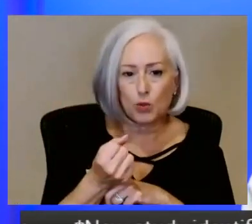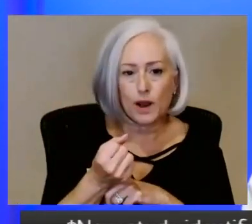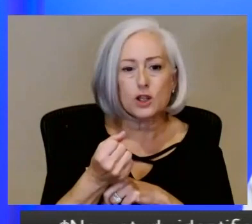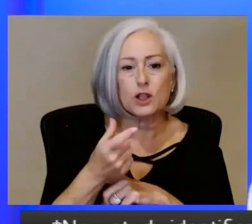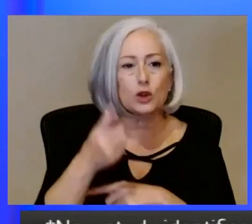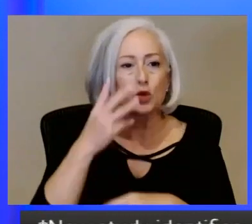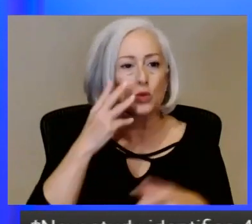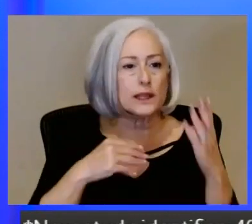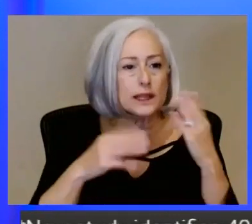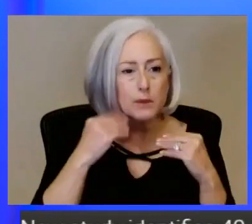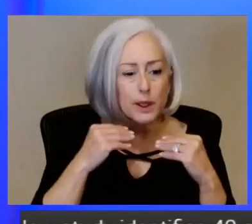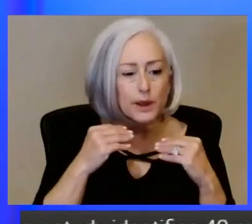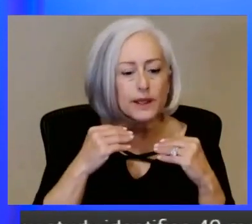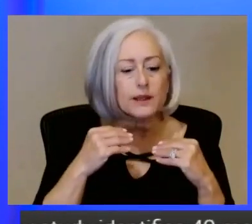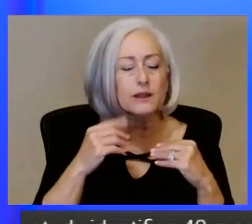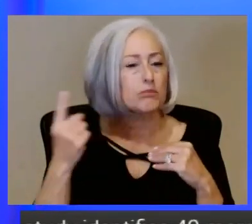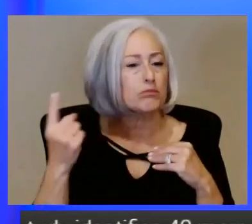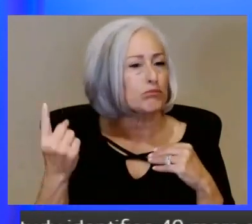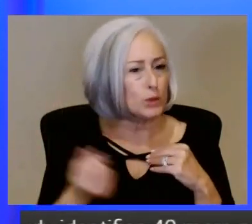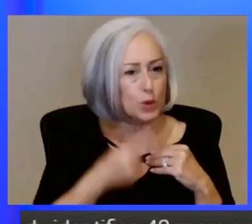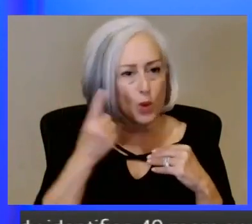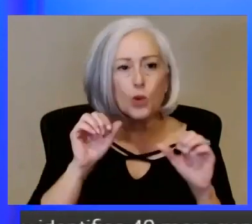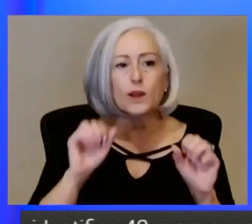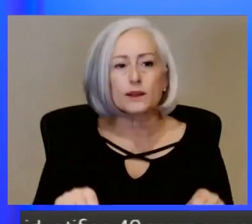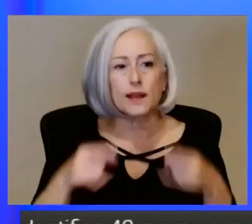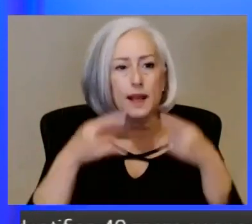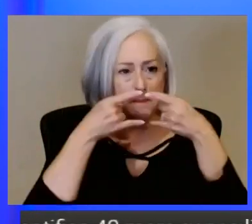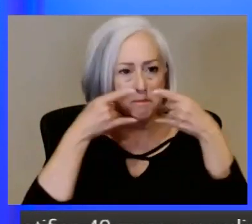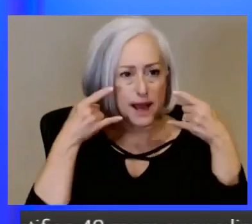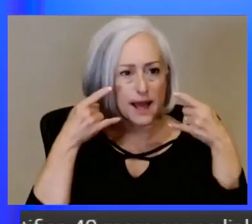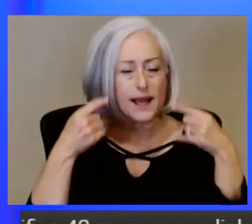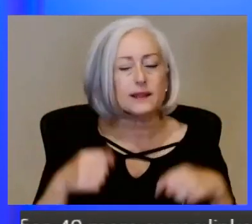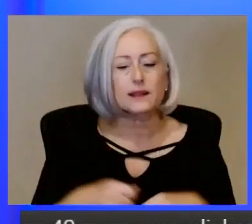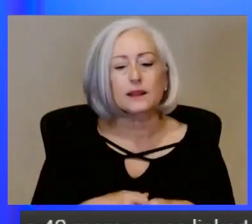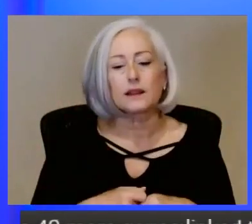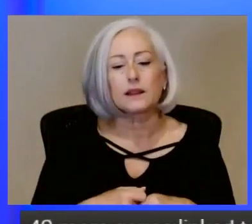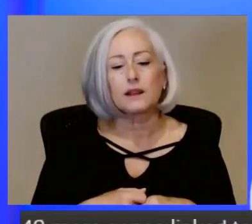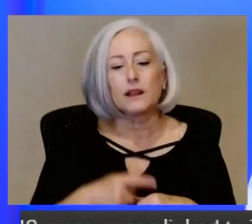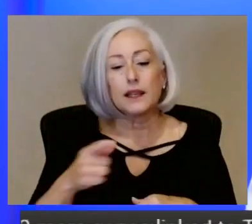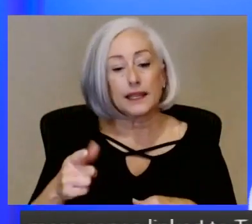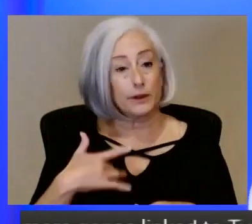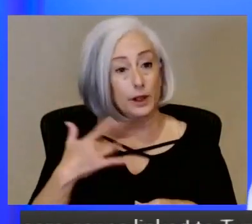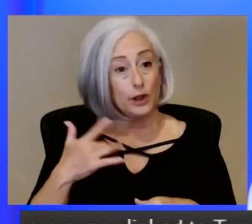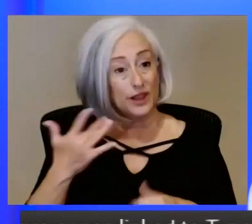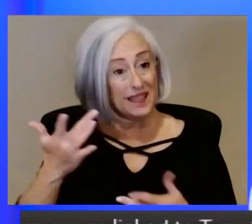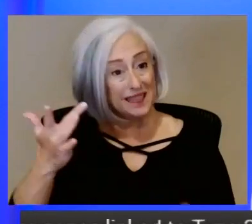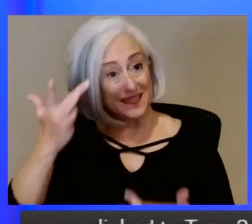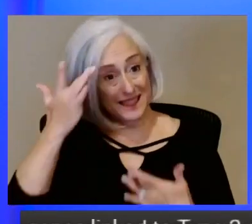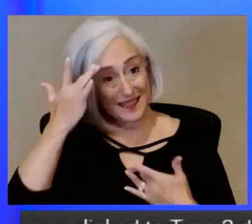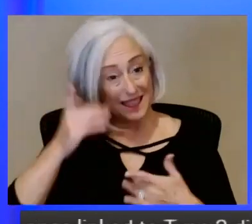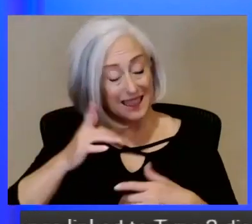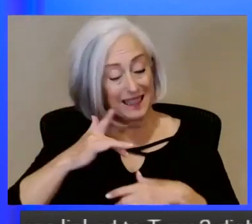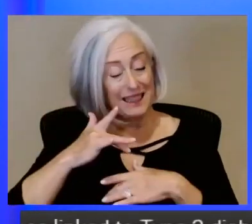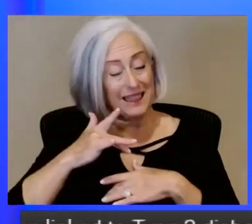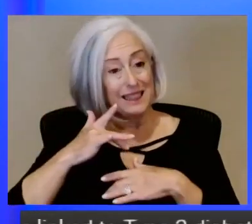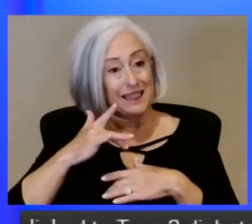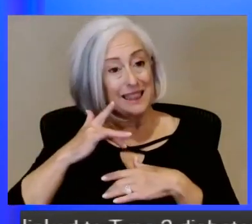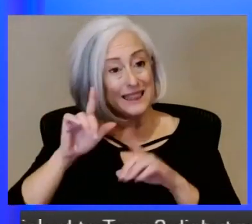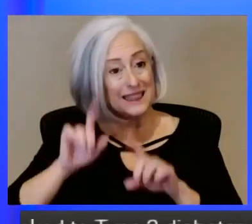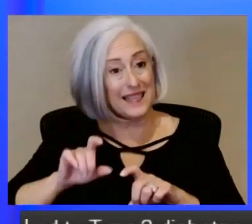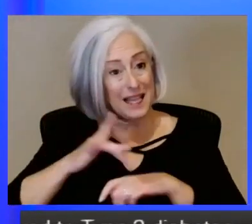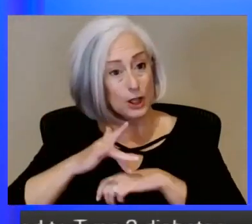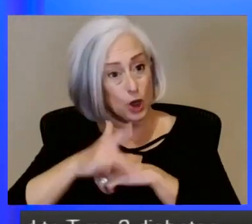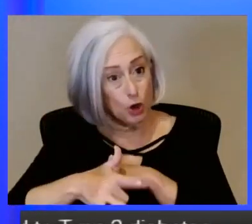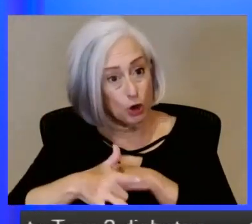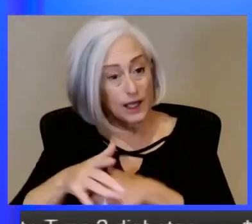welcome to wear a mask if you do have symptoms, as we heard from some of these questions. Test early, get on Paxlovid early. Those things will